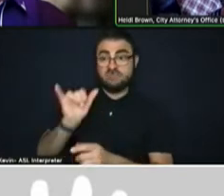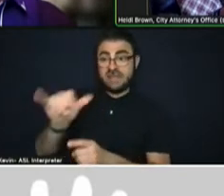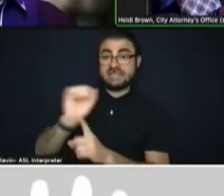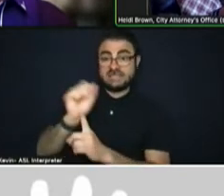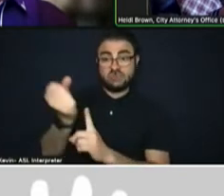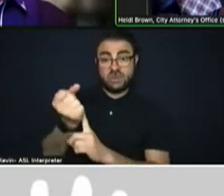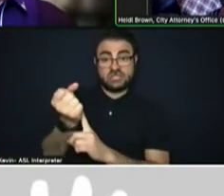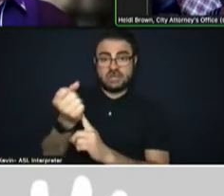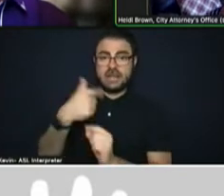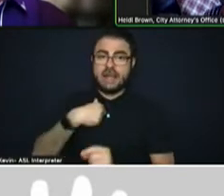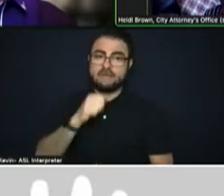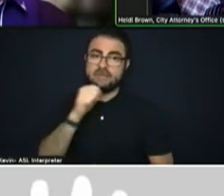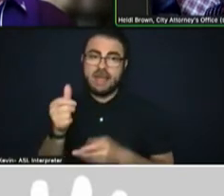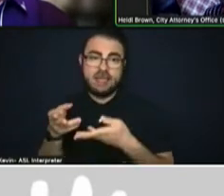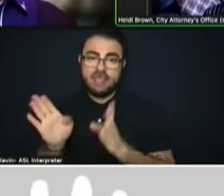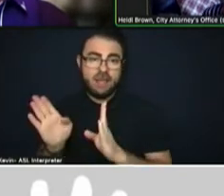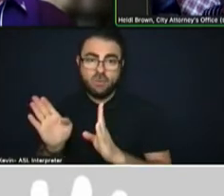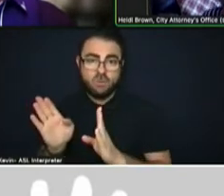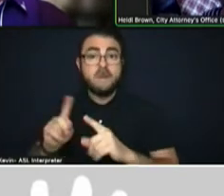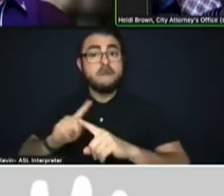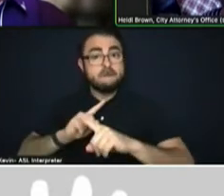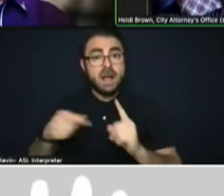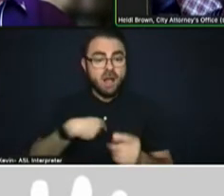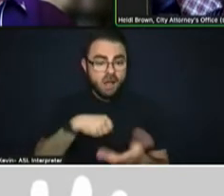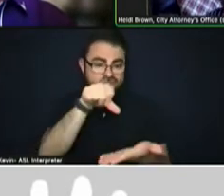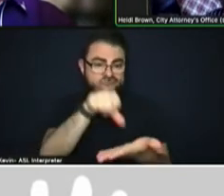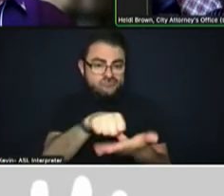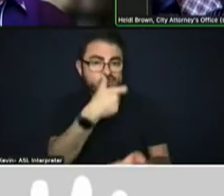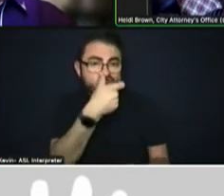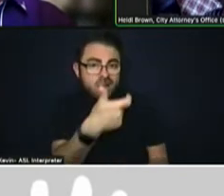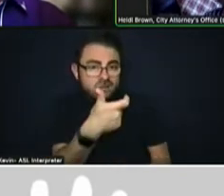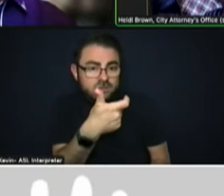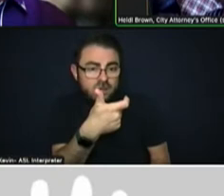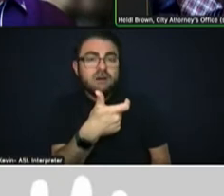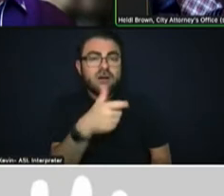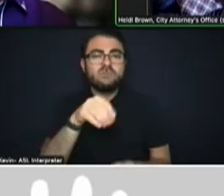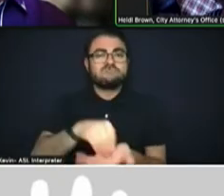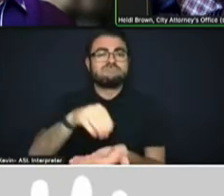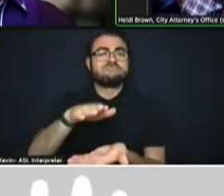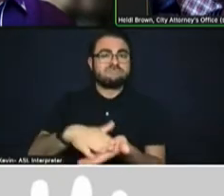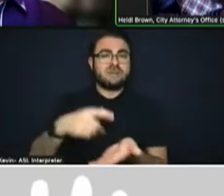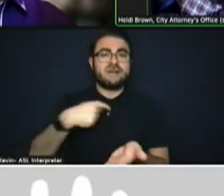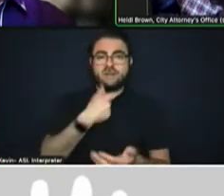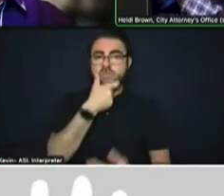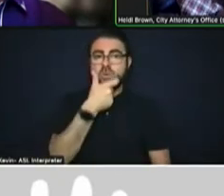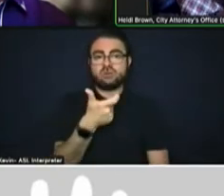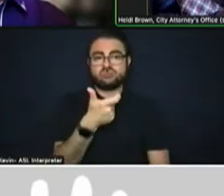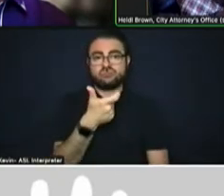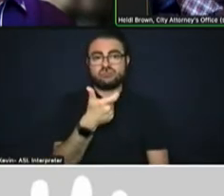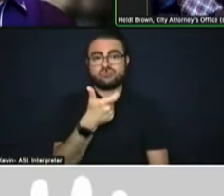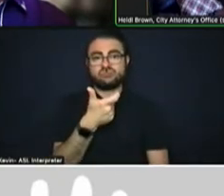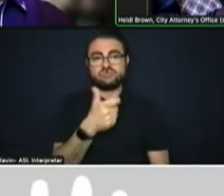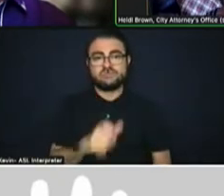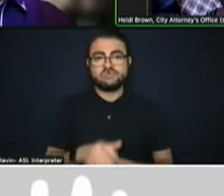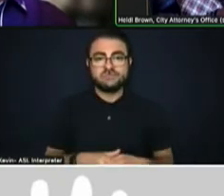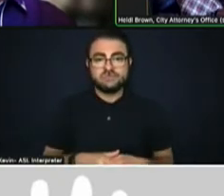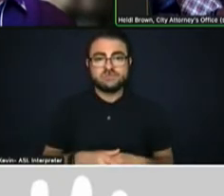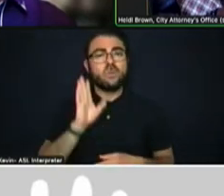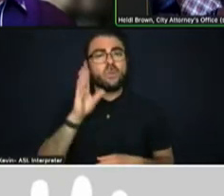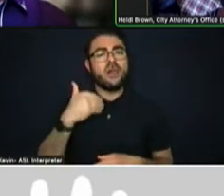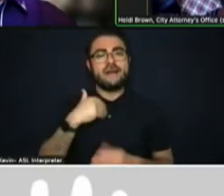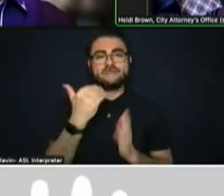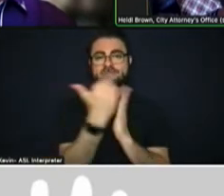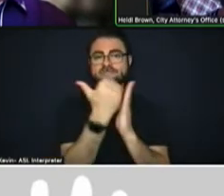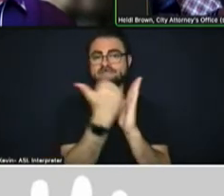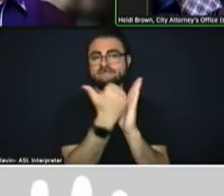to, that information will be recorded that I accessed it. So there'll be an audit trail and anybody else